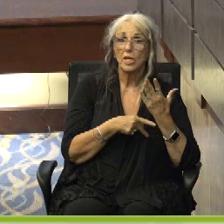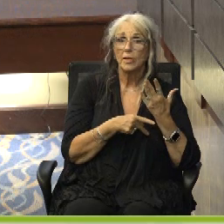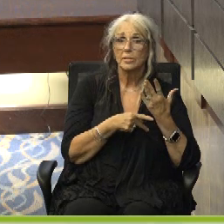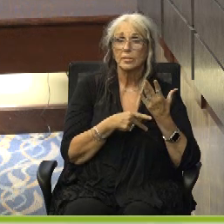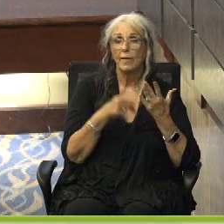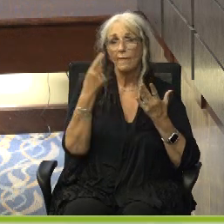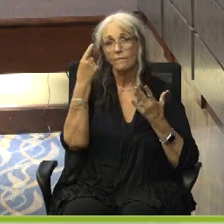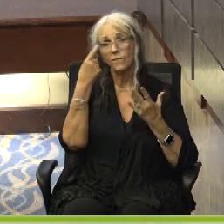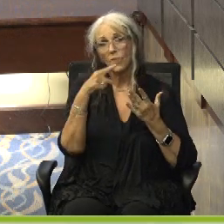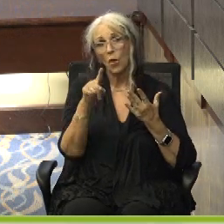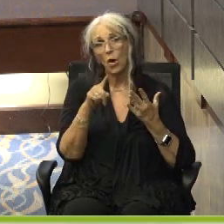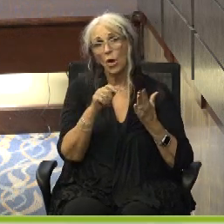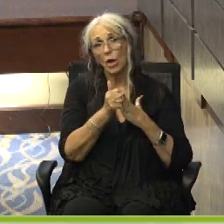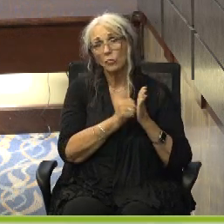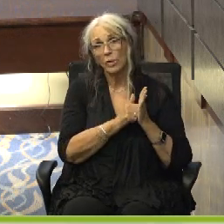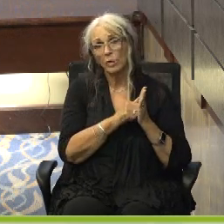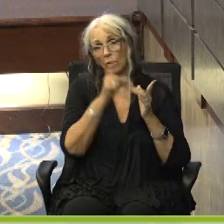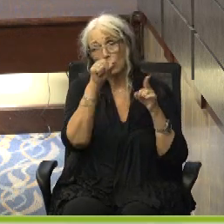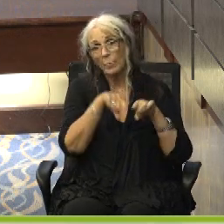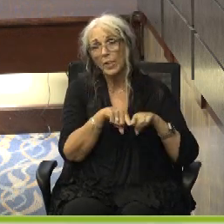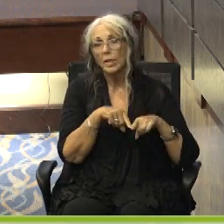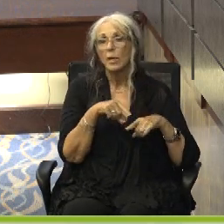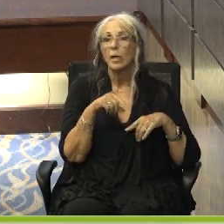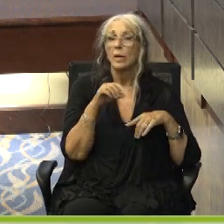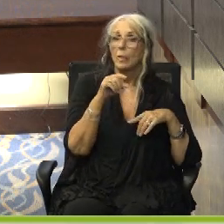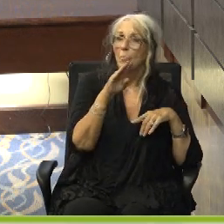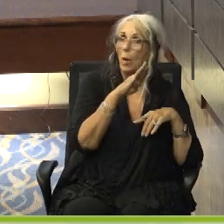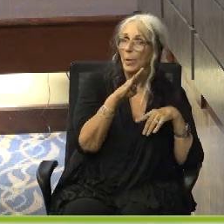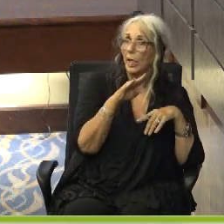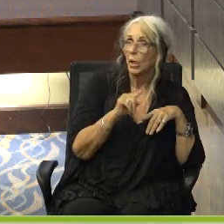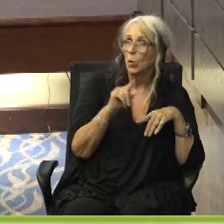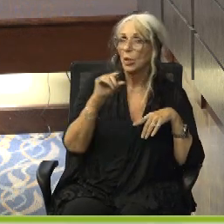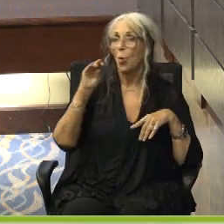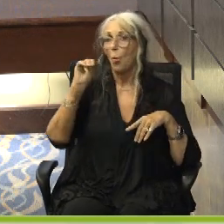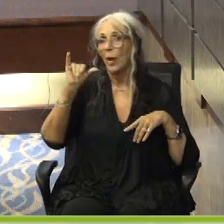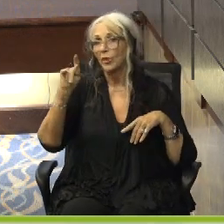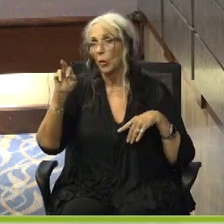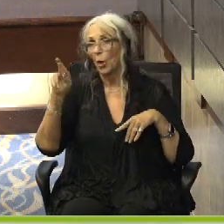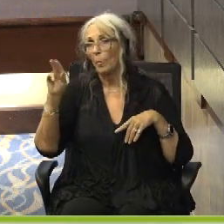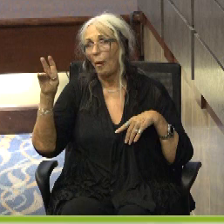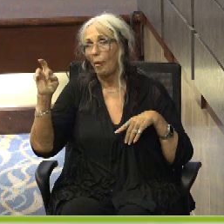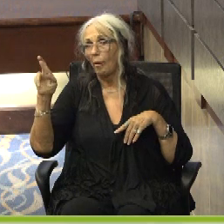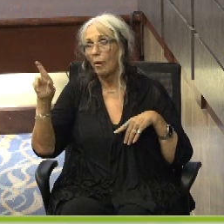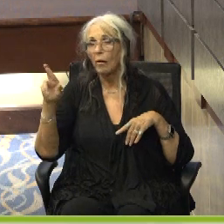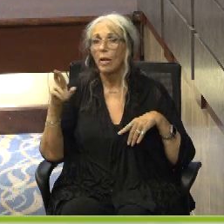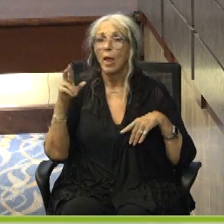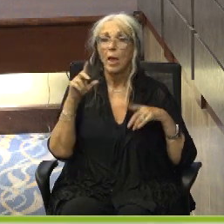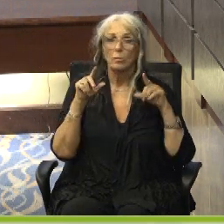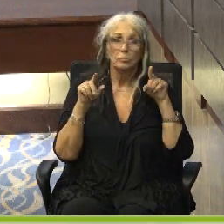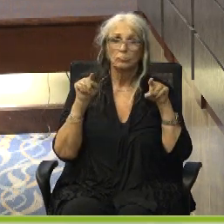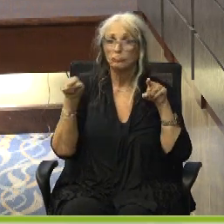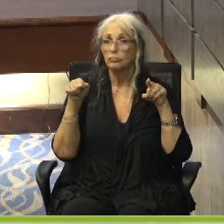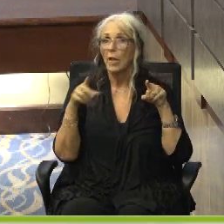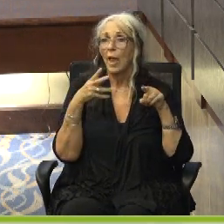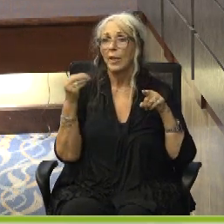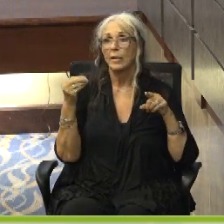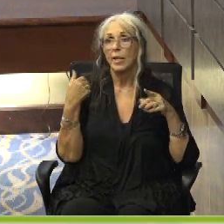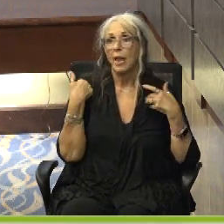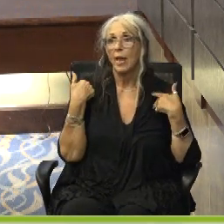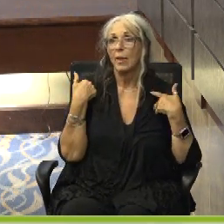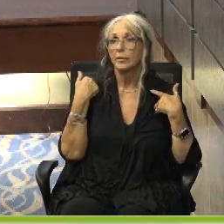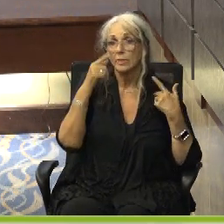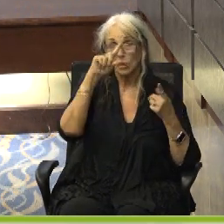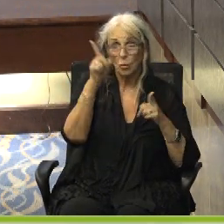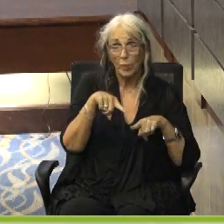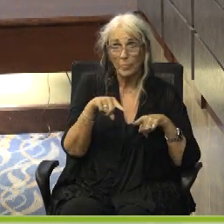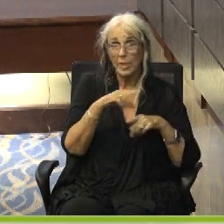agenda today are the following: Terry Black's Barbecue and Opal's Oyster Bar. And this project has a TIF and the 380 agreement proposed with